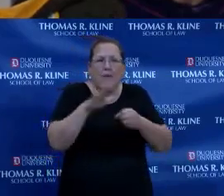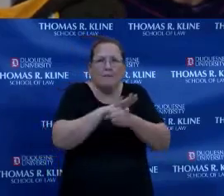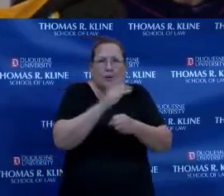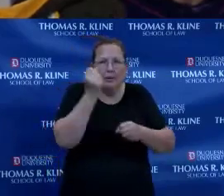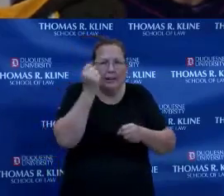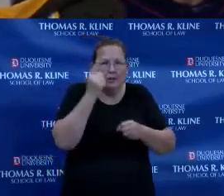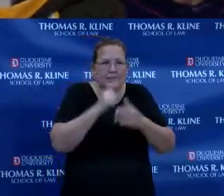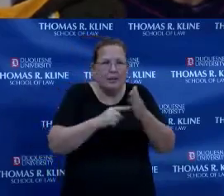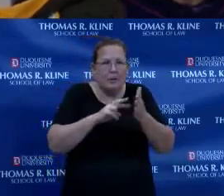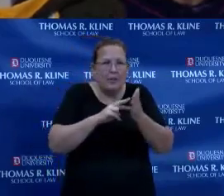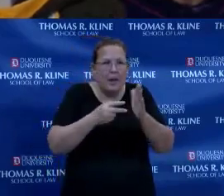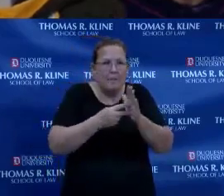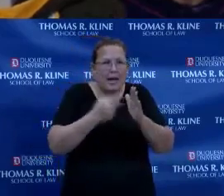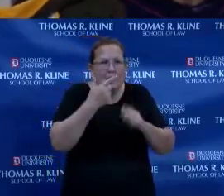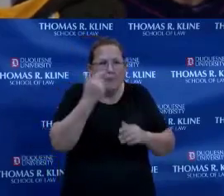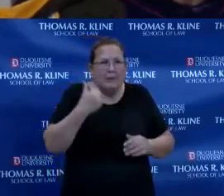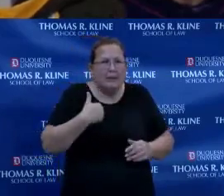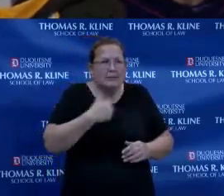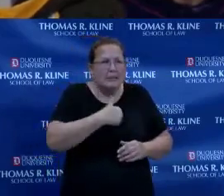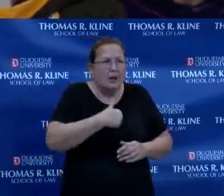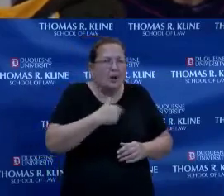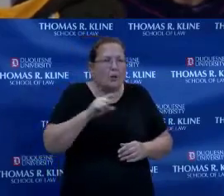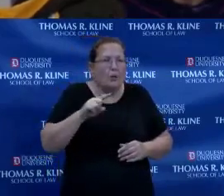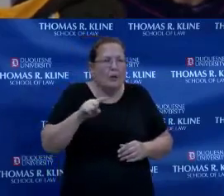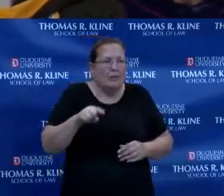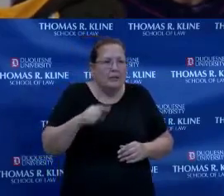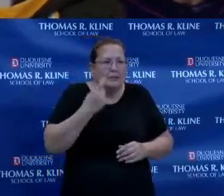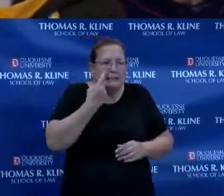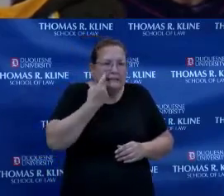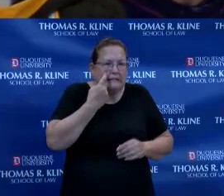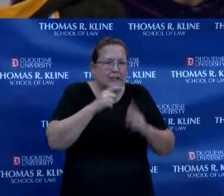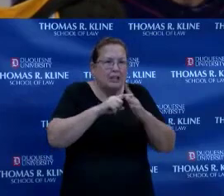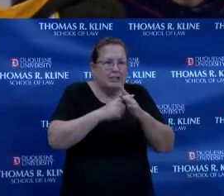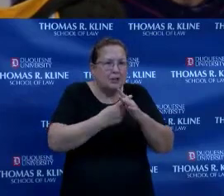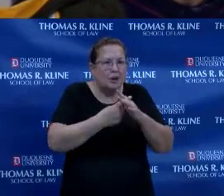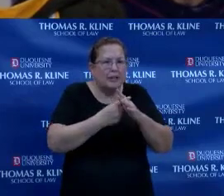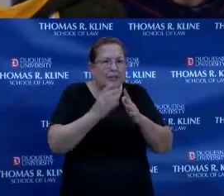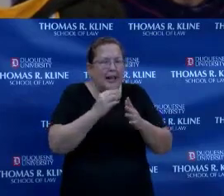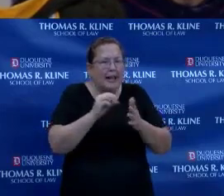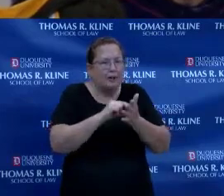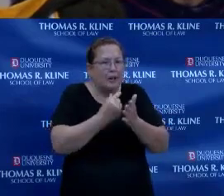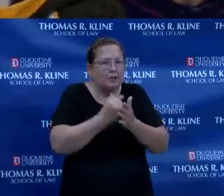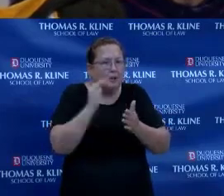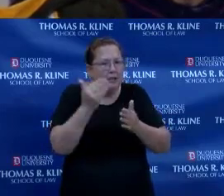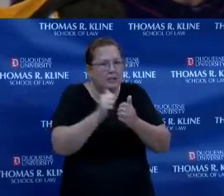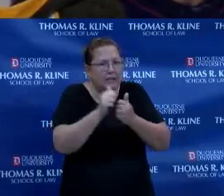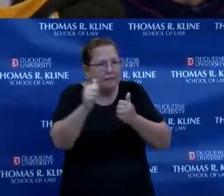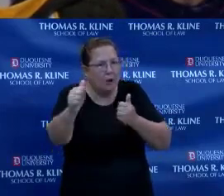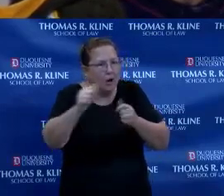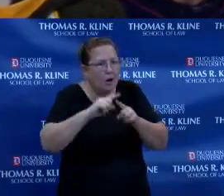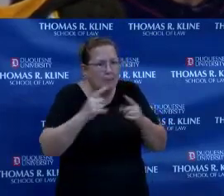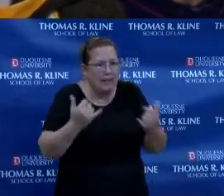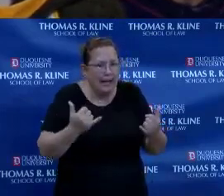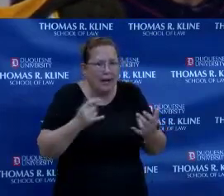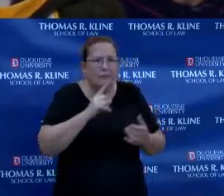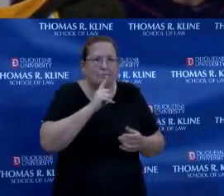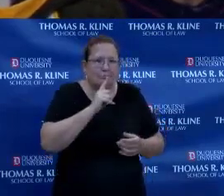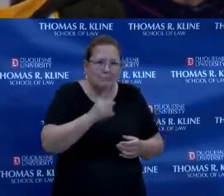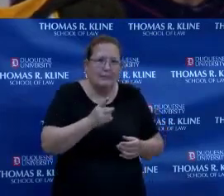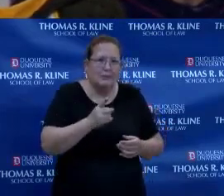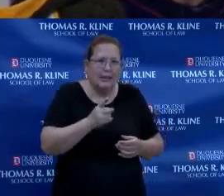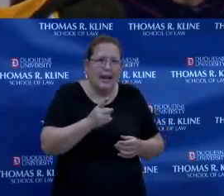they meant because we just started and graduation seems so distant, but now it is our reality. It